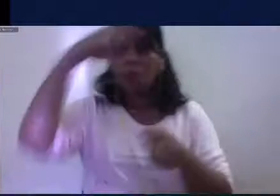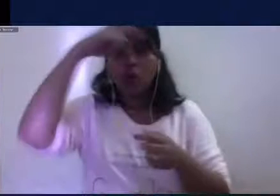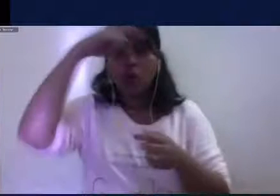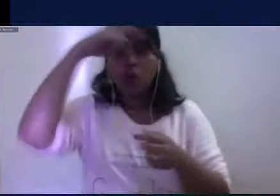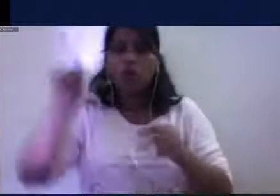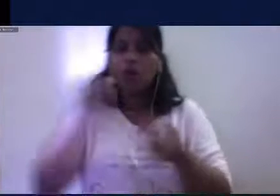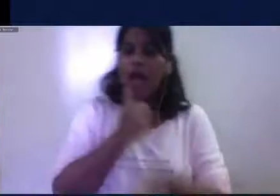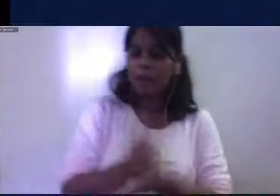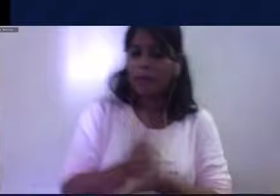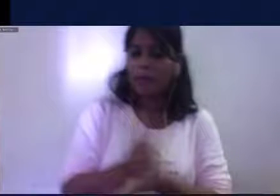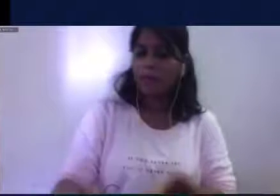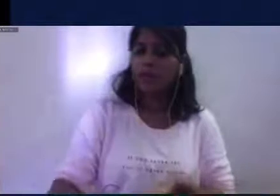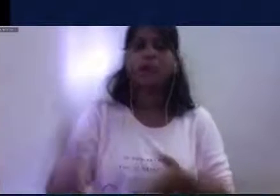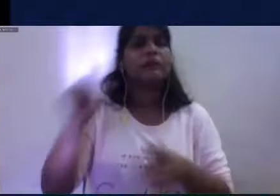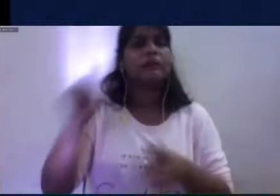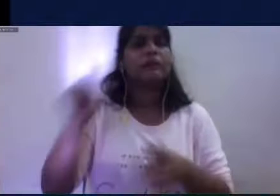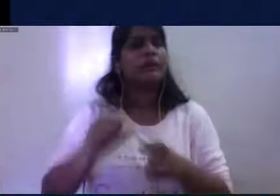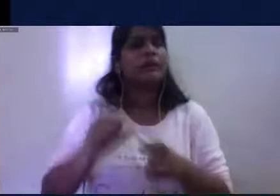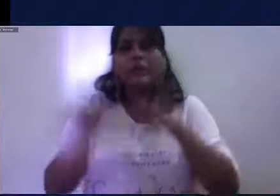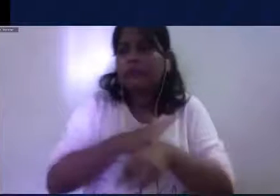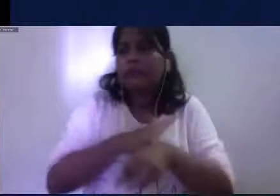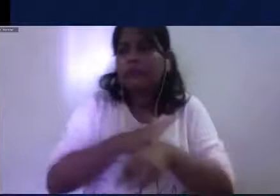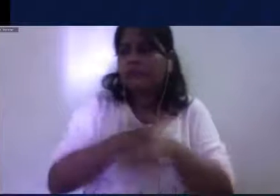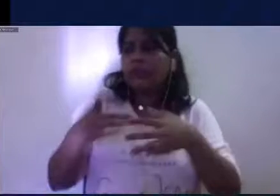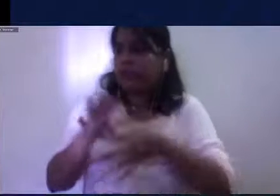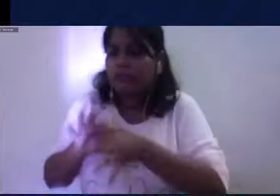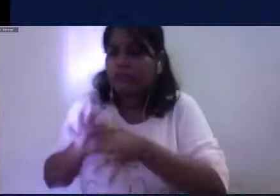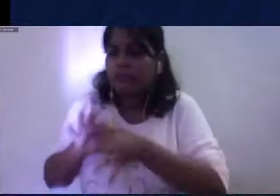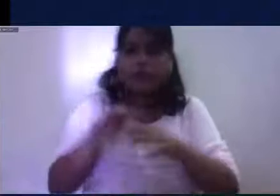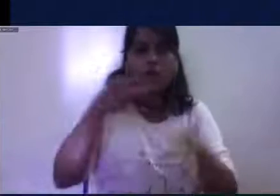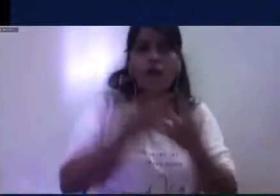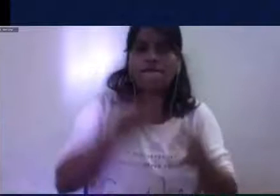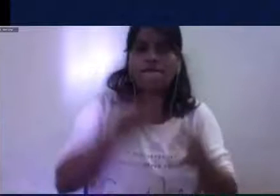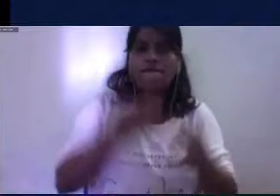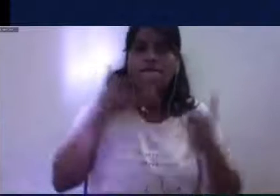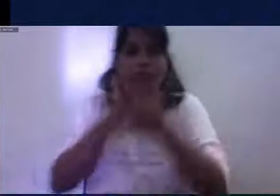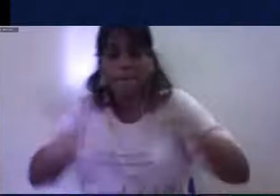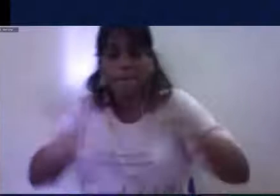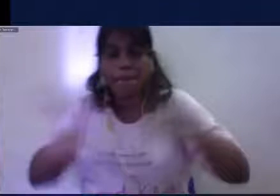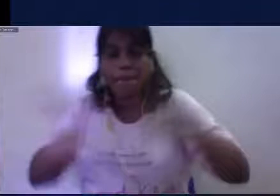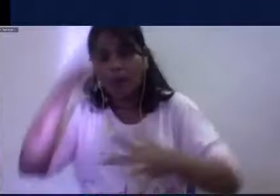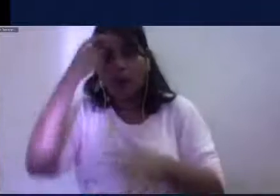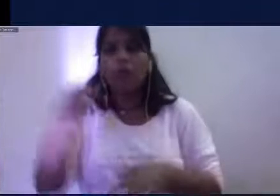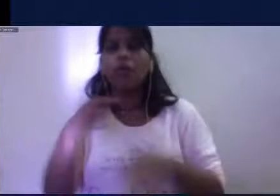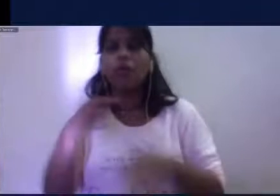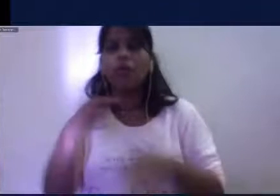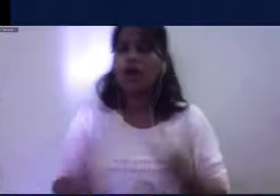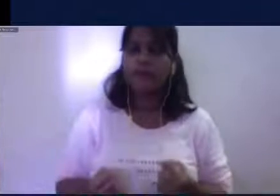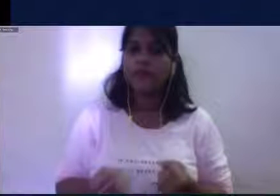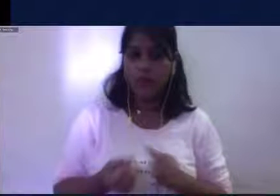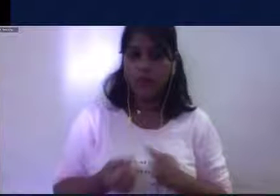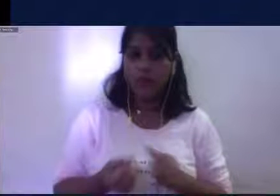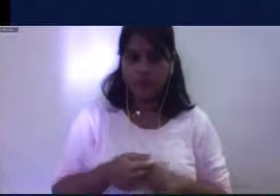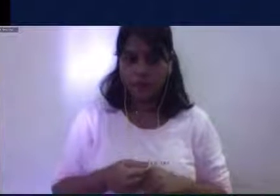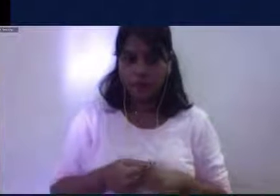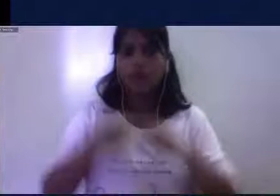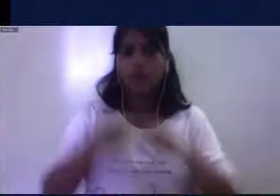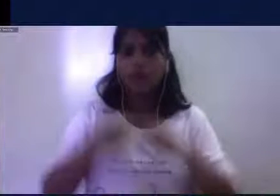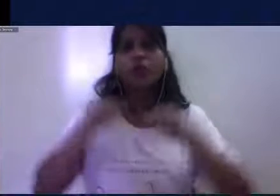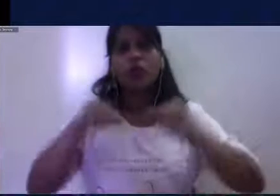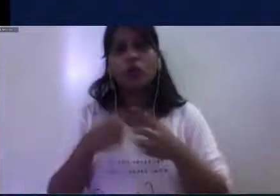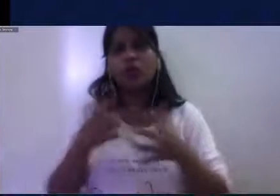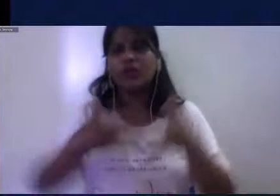she's really tied up, or she's really facing big problems. That's when we will be able to, the problems will really surface